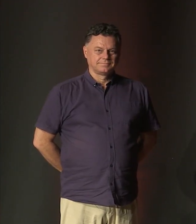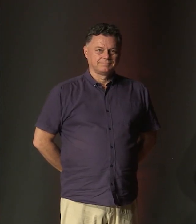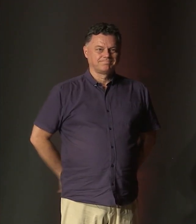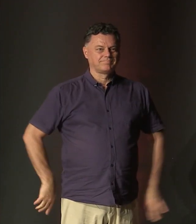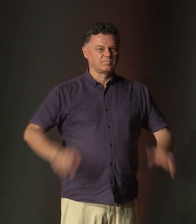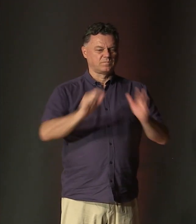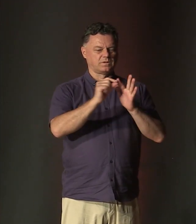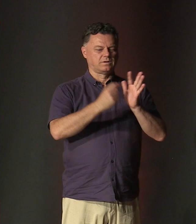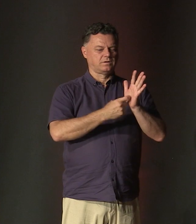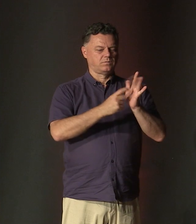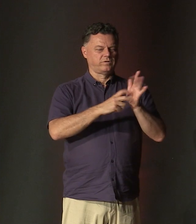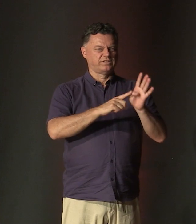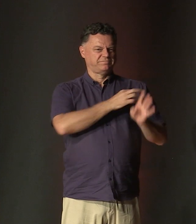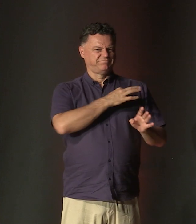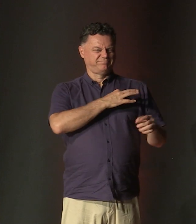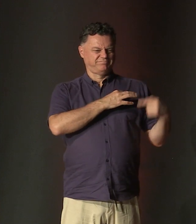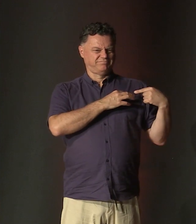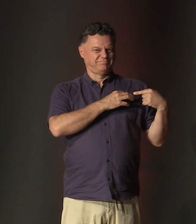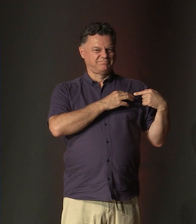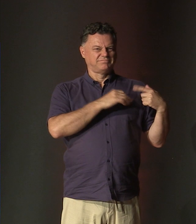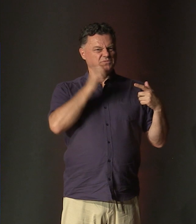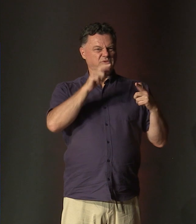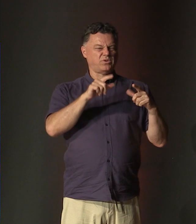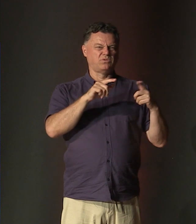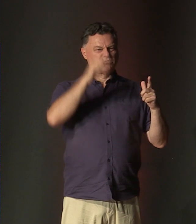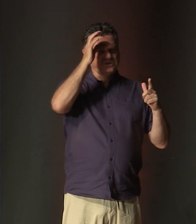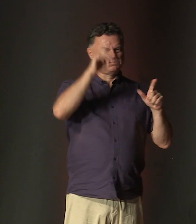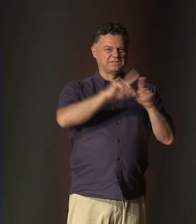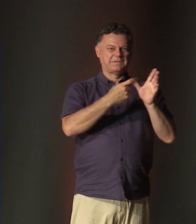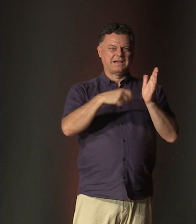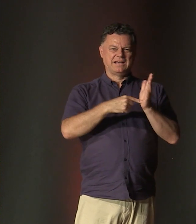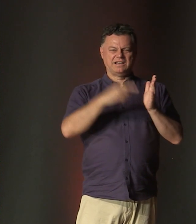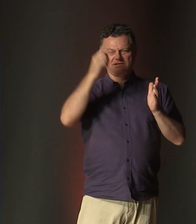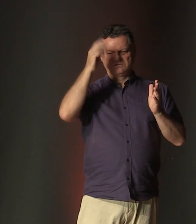Privacy is a little bit like art.